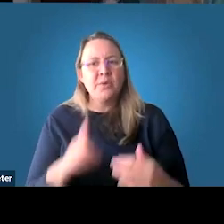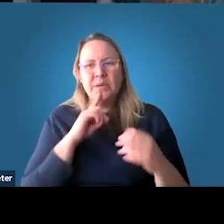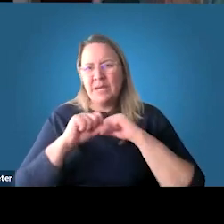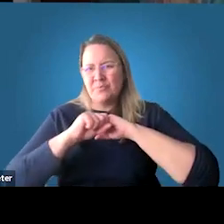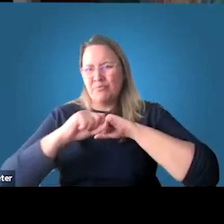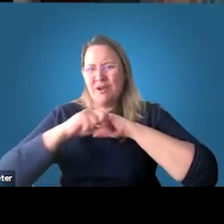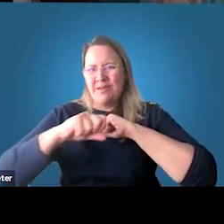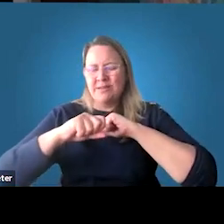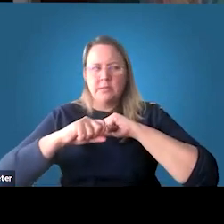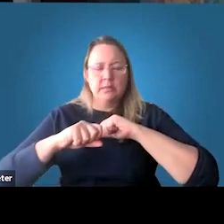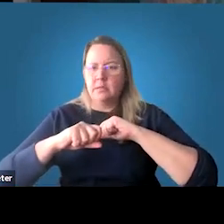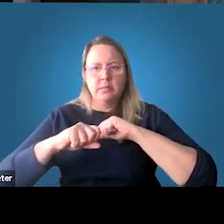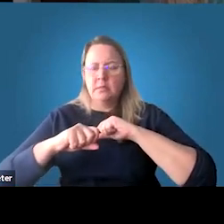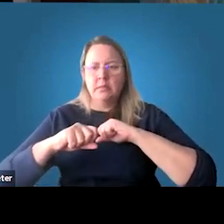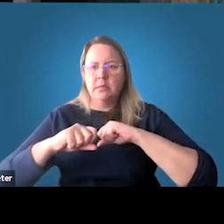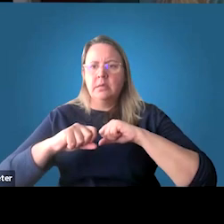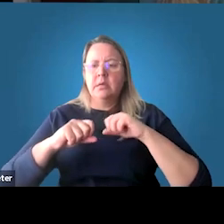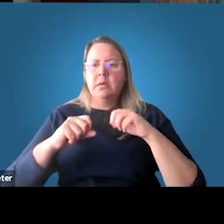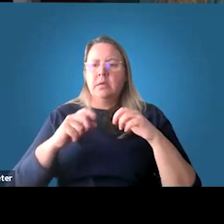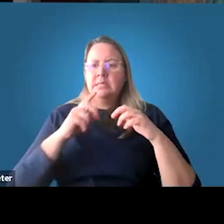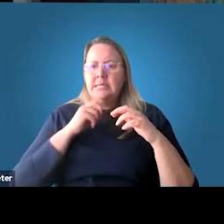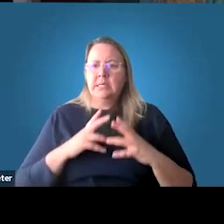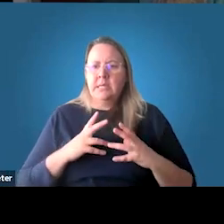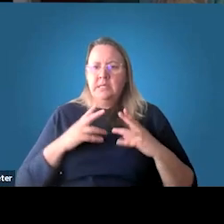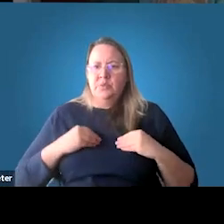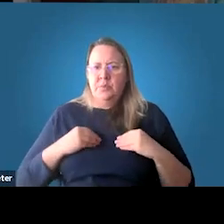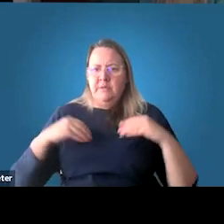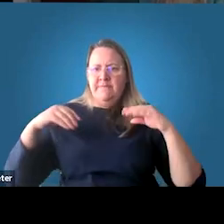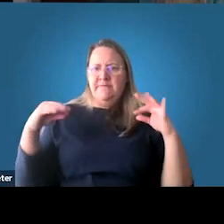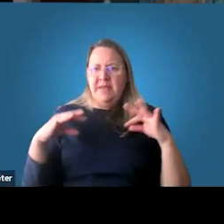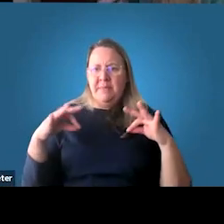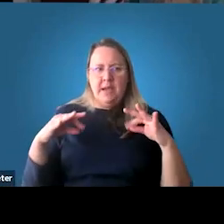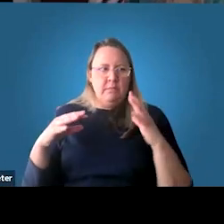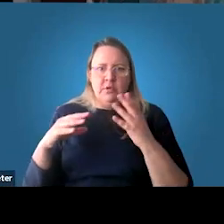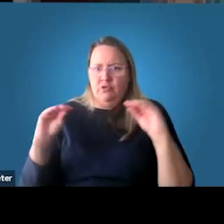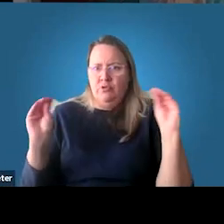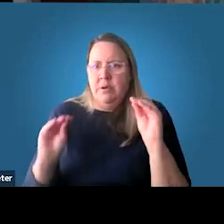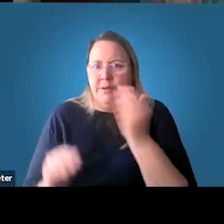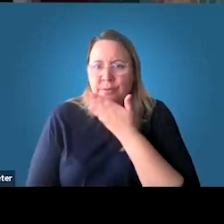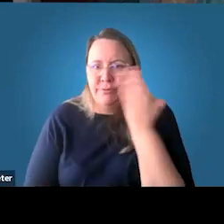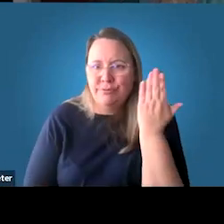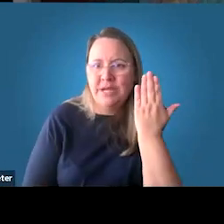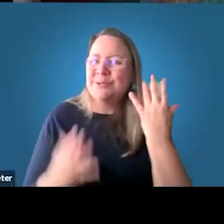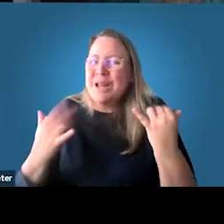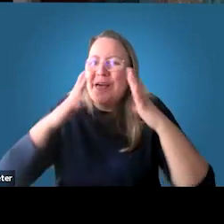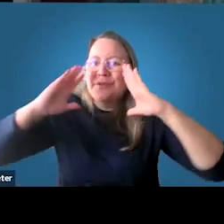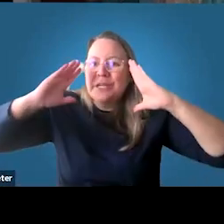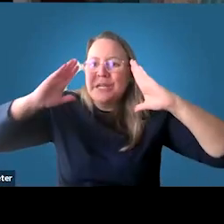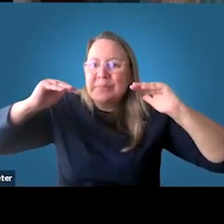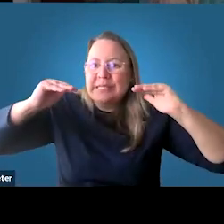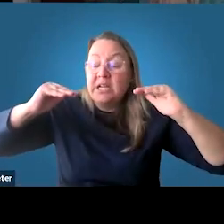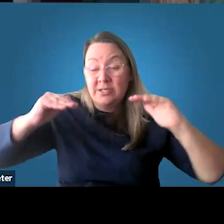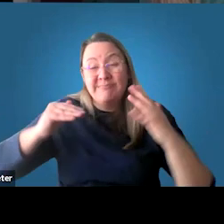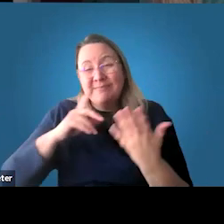broadcasting doesn't invite or set us up to receive dialogue and feedback. And there's even a greater expectation now, and I think